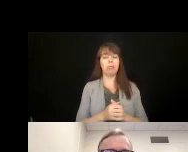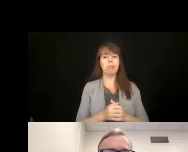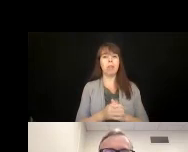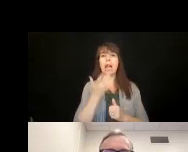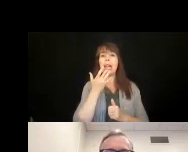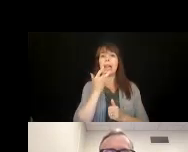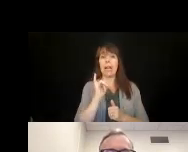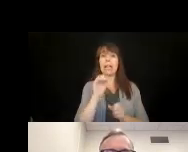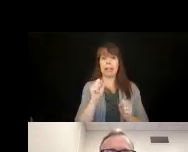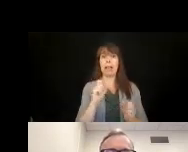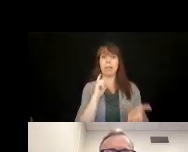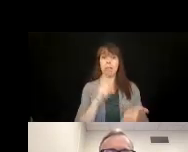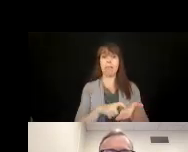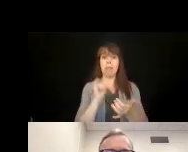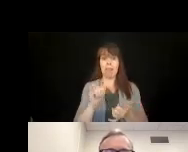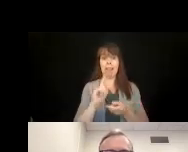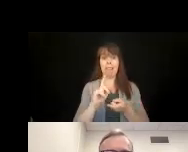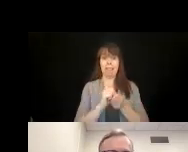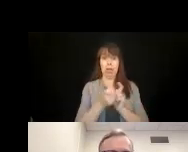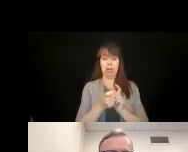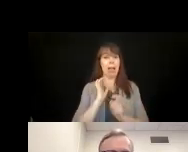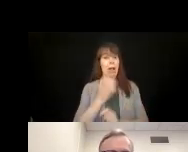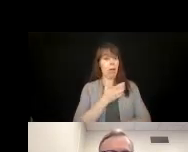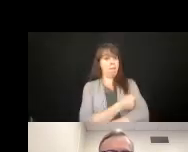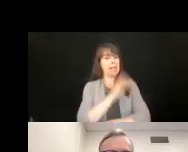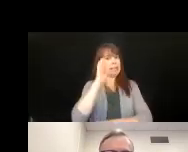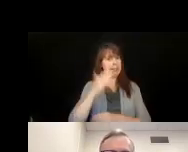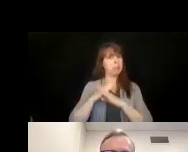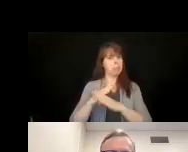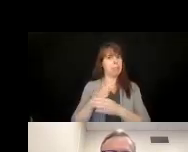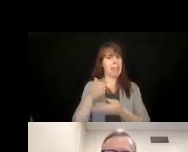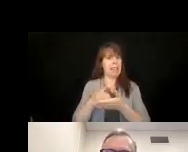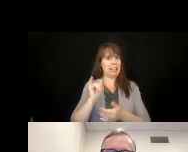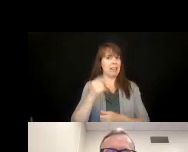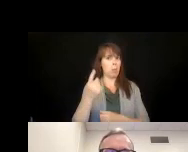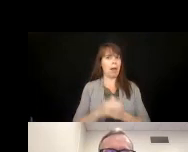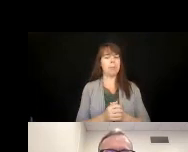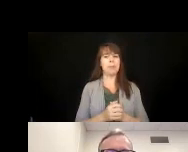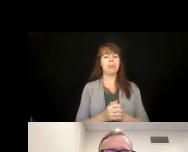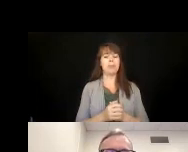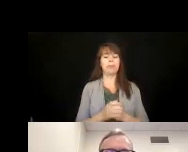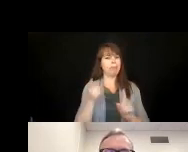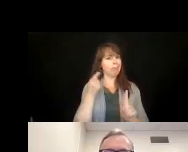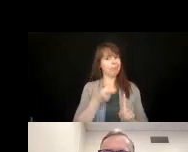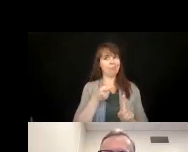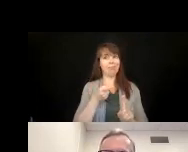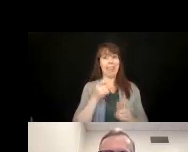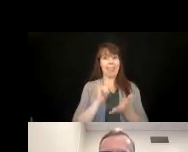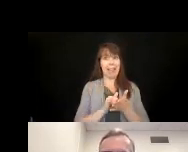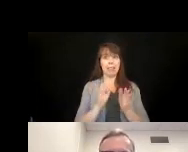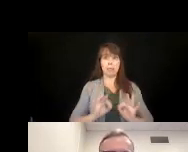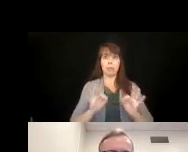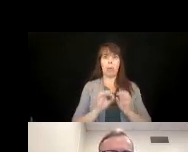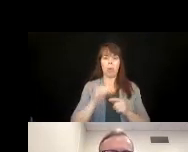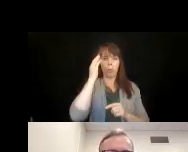this variant, and our vaccines appear to remain effective against this variant. The latter point again underscores the importance of